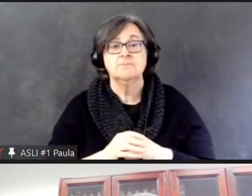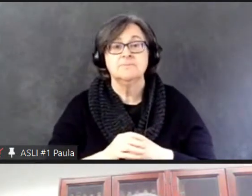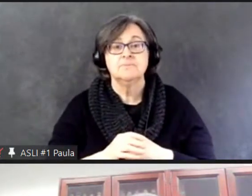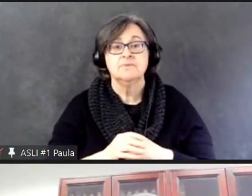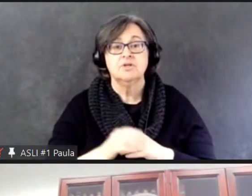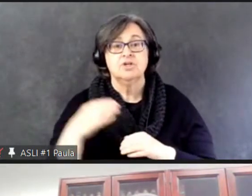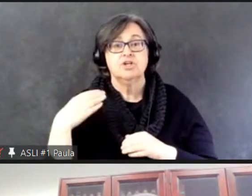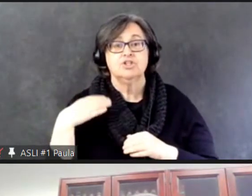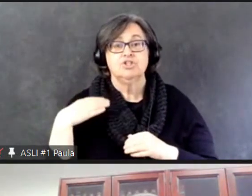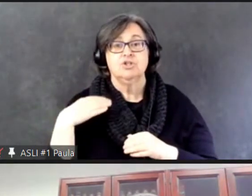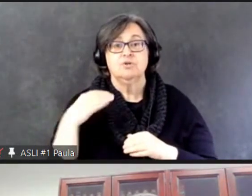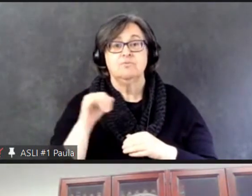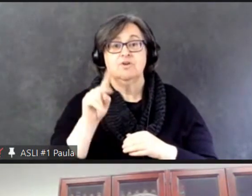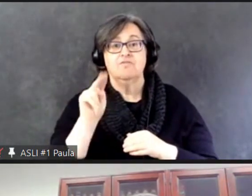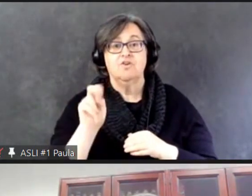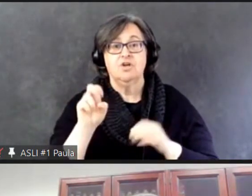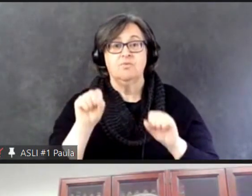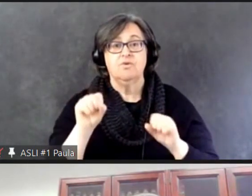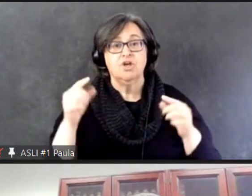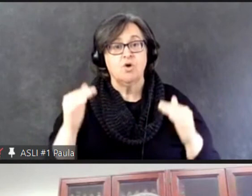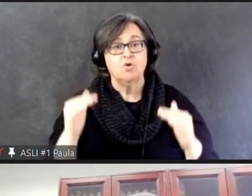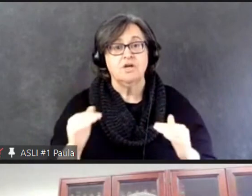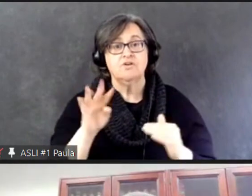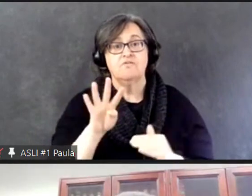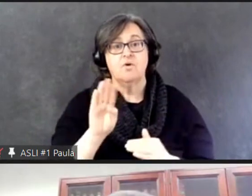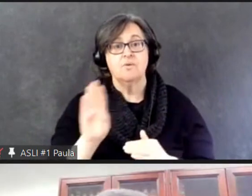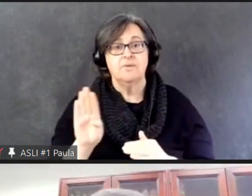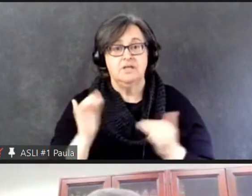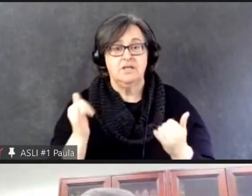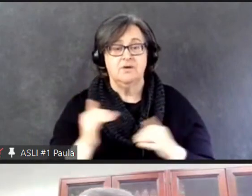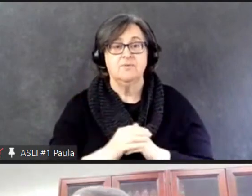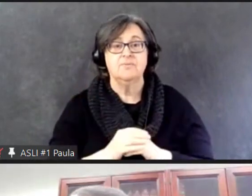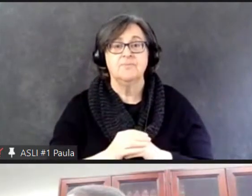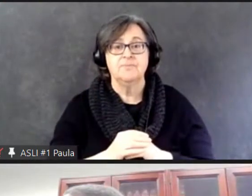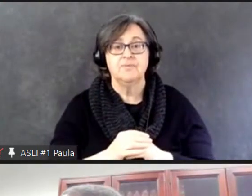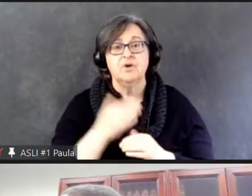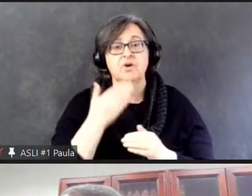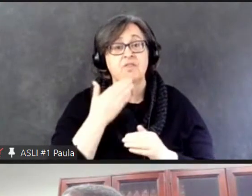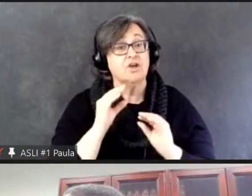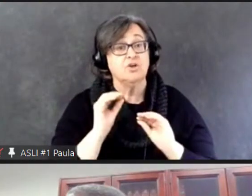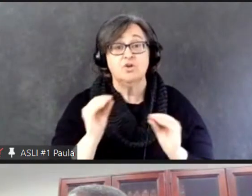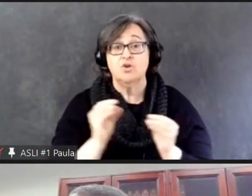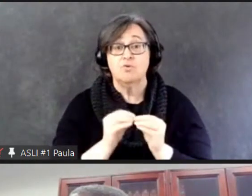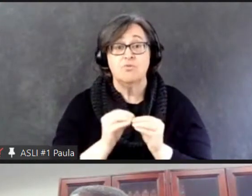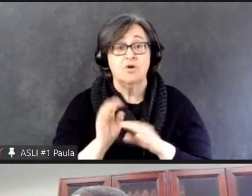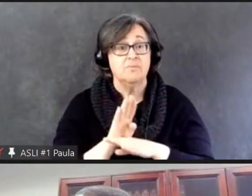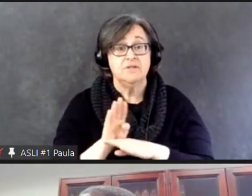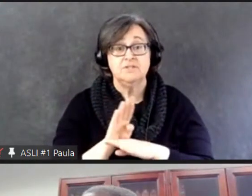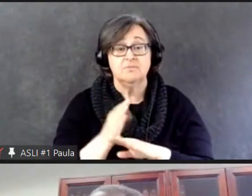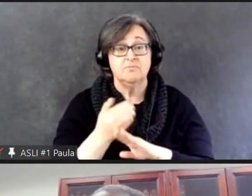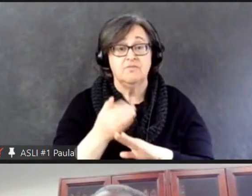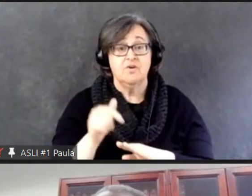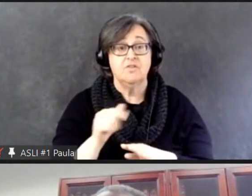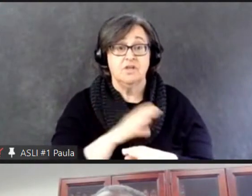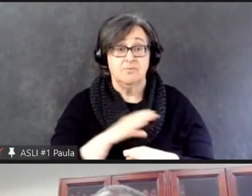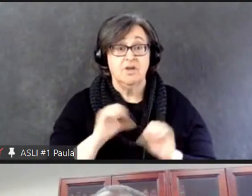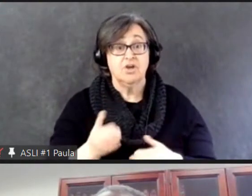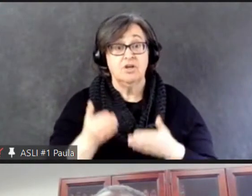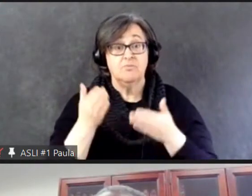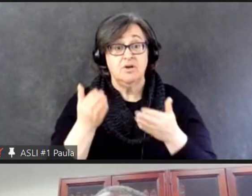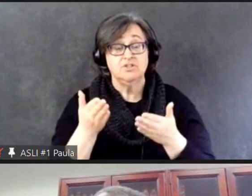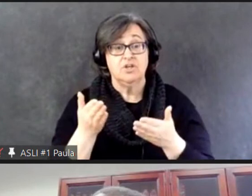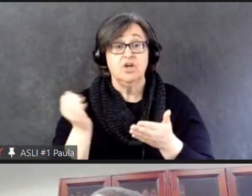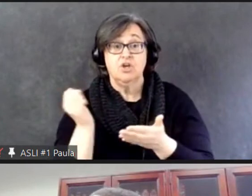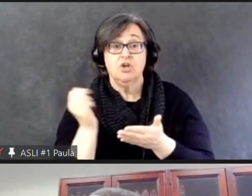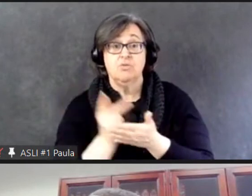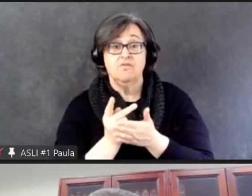Chairman Irvine, we may proceed to 4B now. Thank you. Since there is no further business to come before the committee, may I have a motion to approve the omnibus